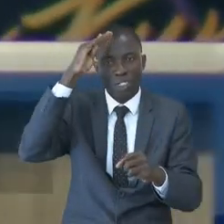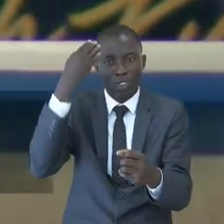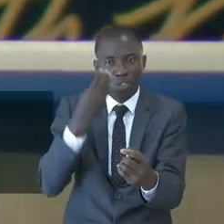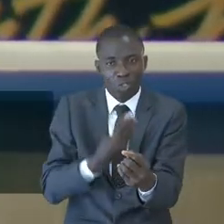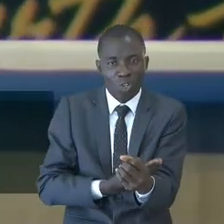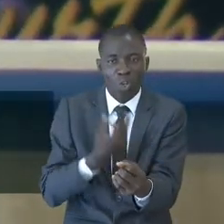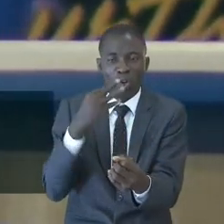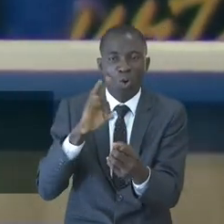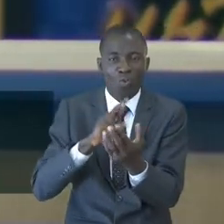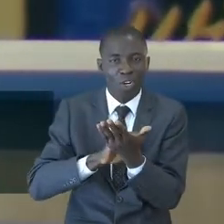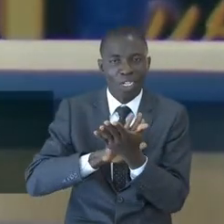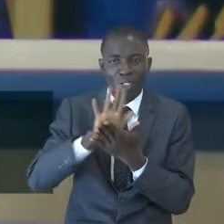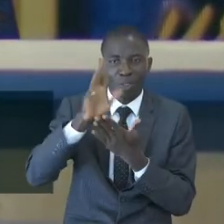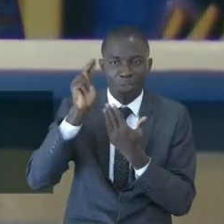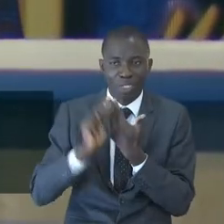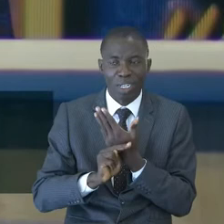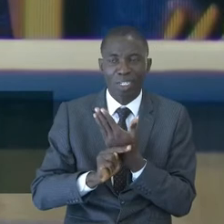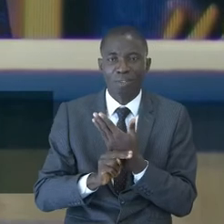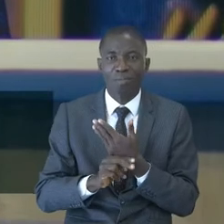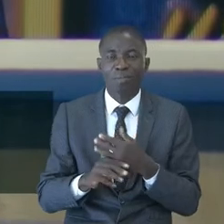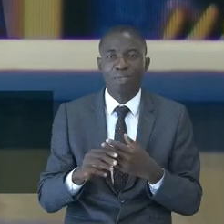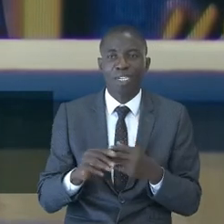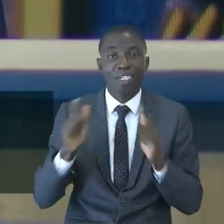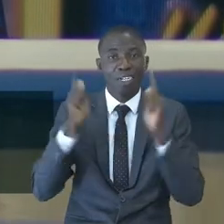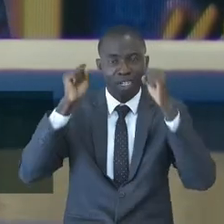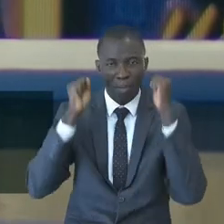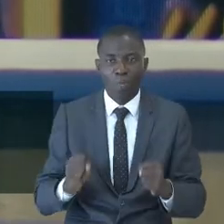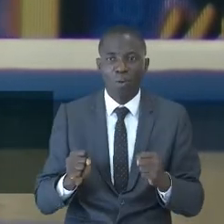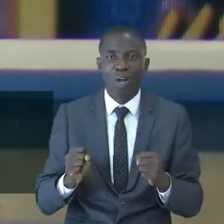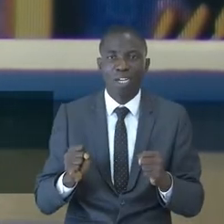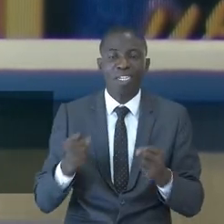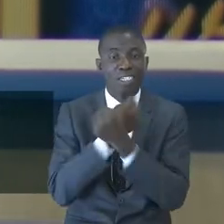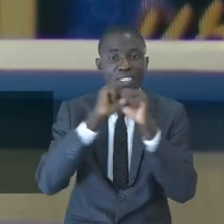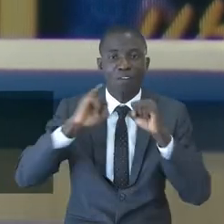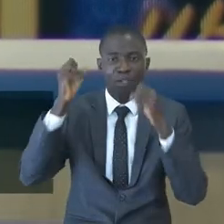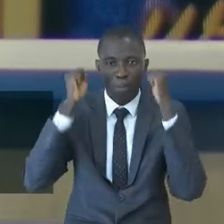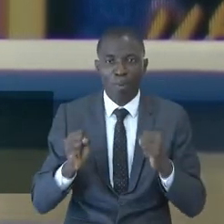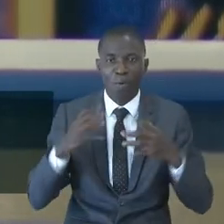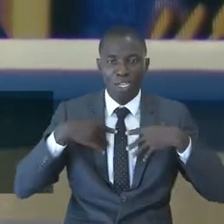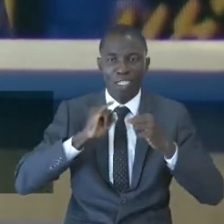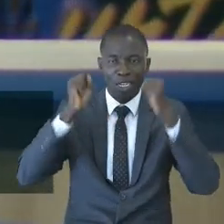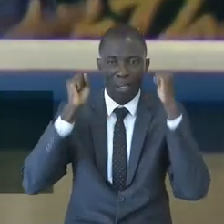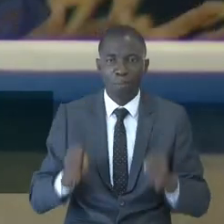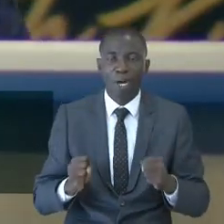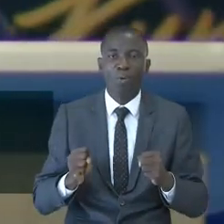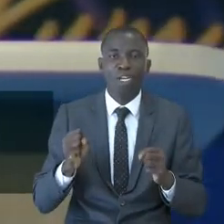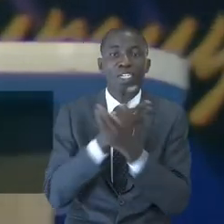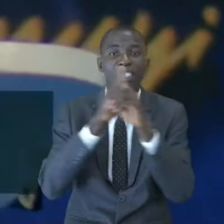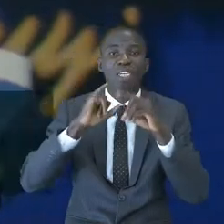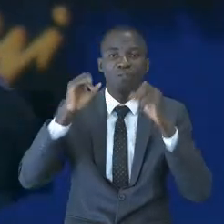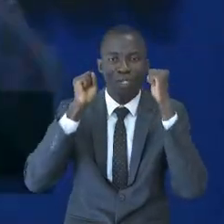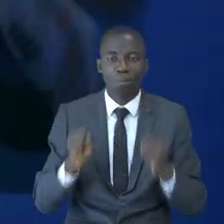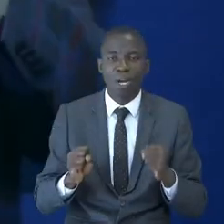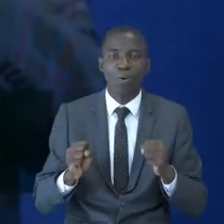of Righteousness. Irresistible power, saving power, healing power, delivering